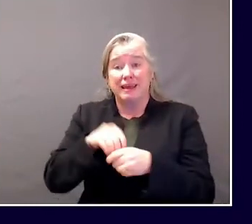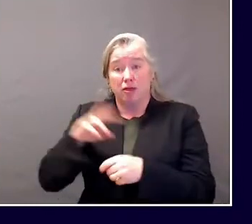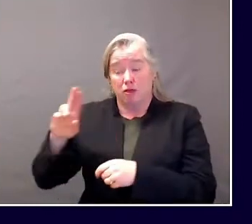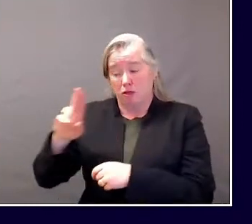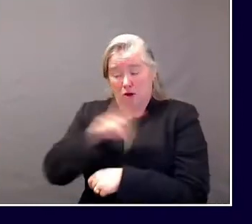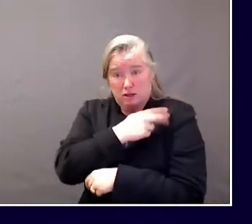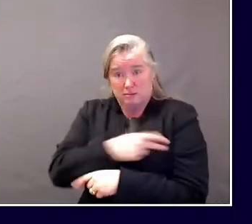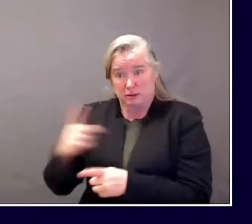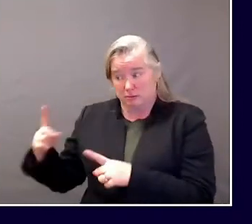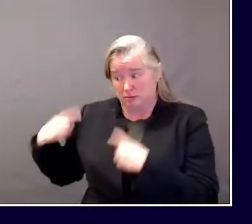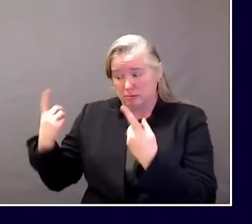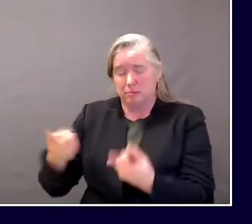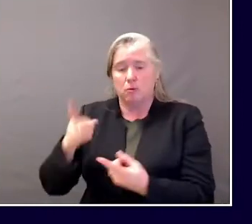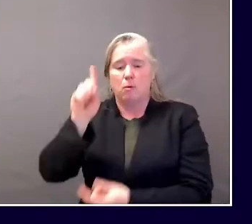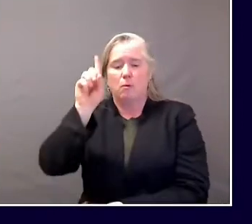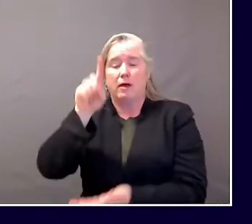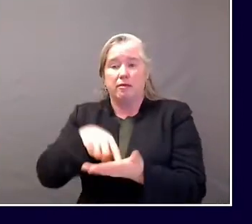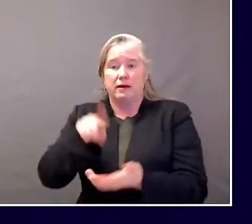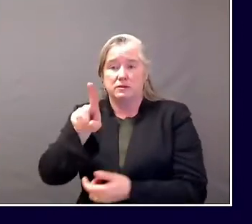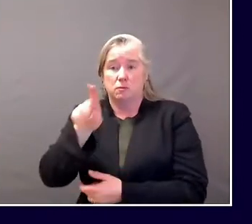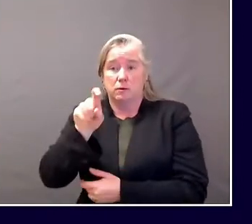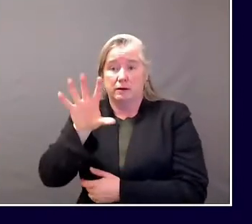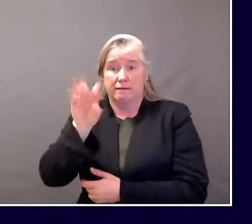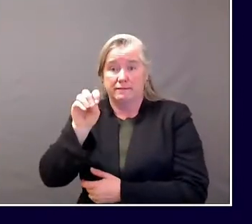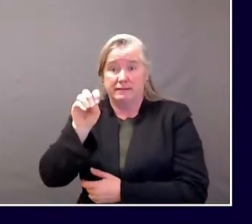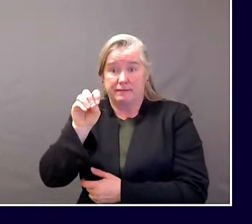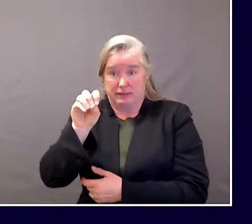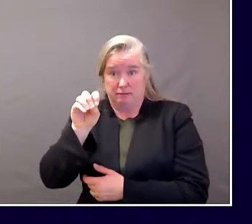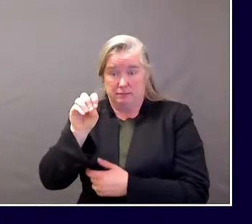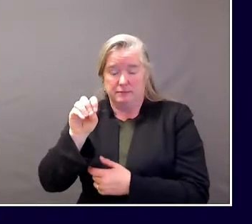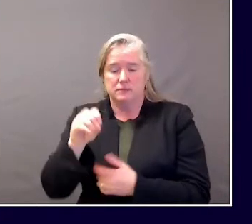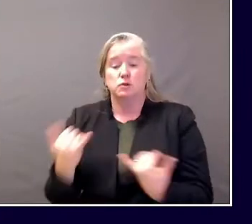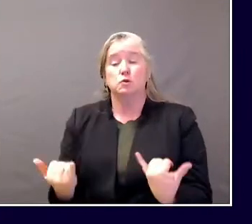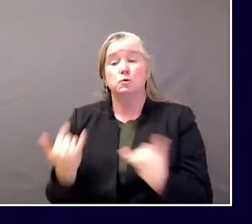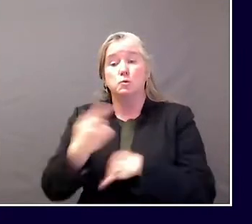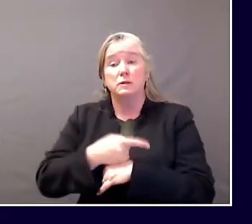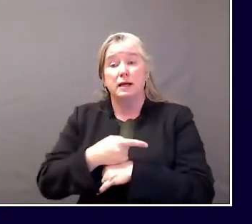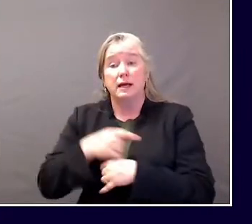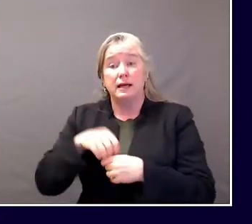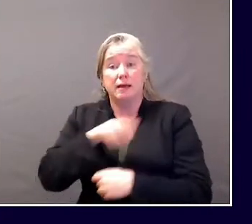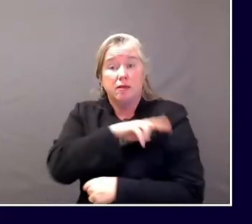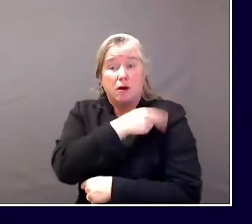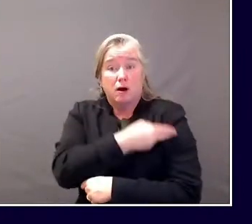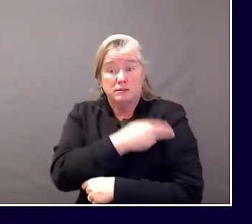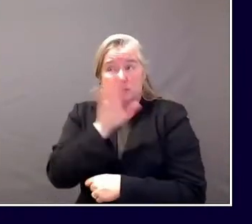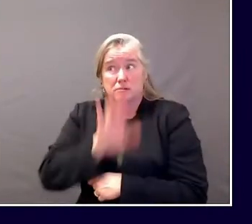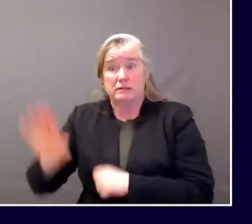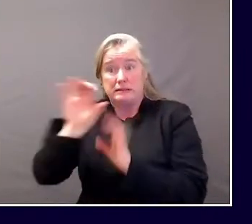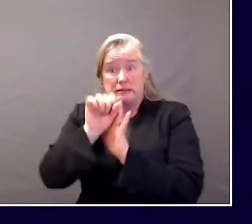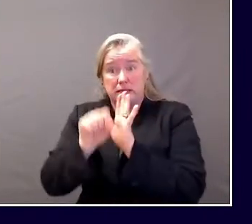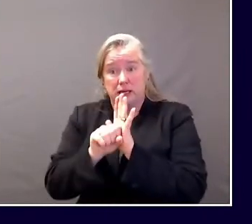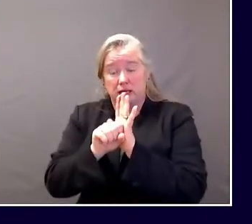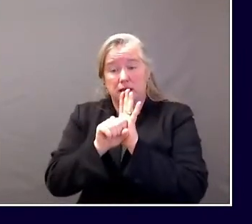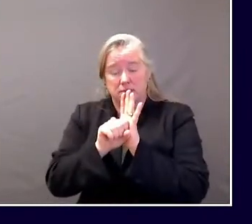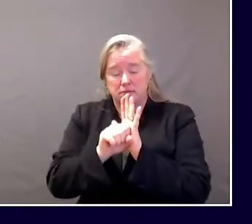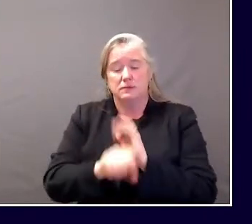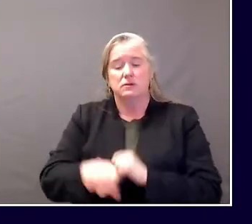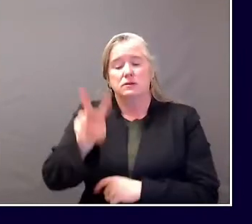1,150 people have been hospitalized at some point. And right now, just in the state of Maine, there